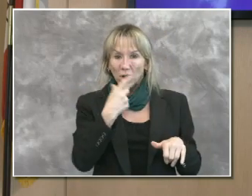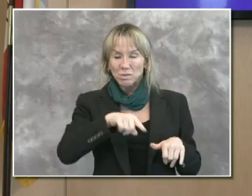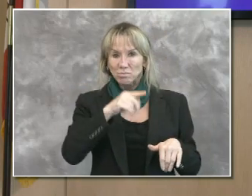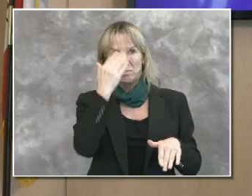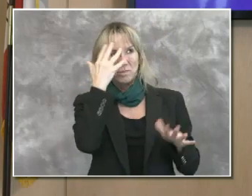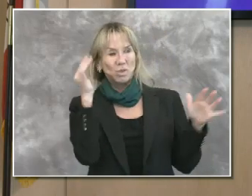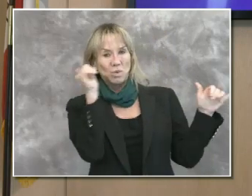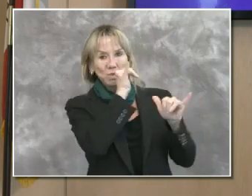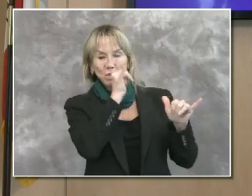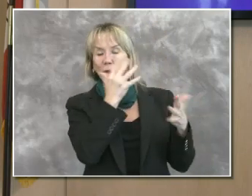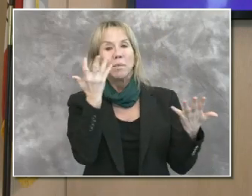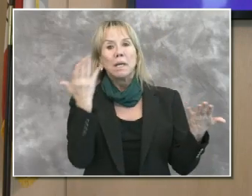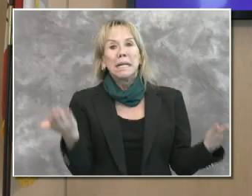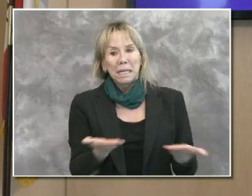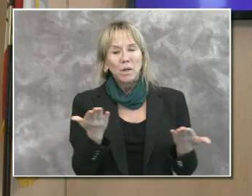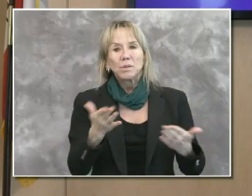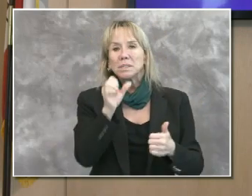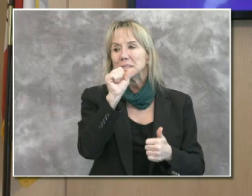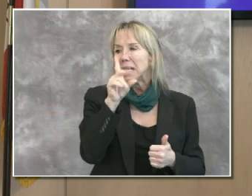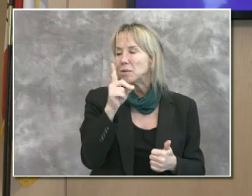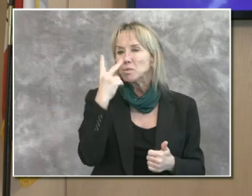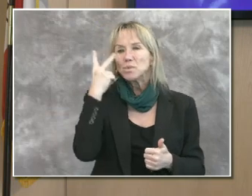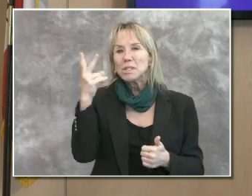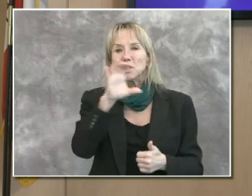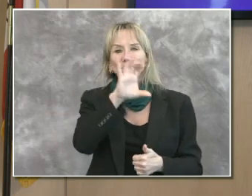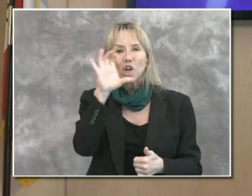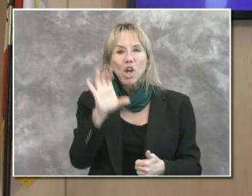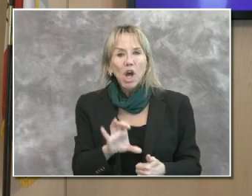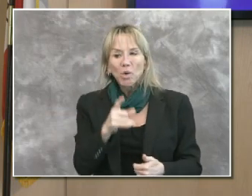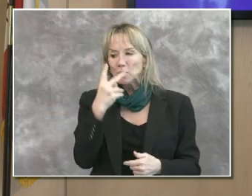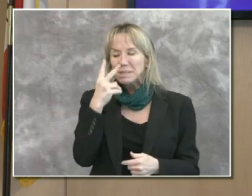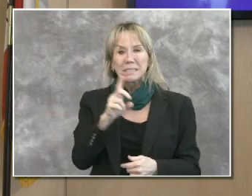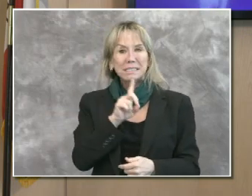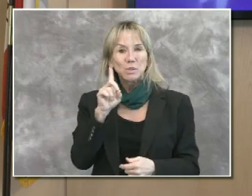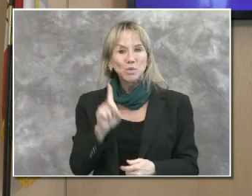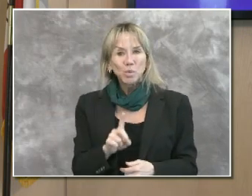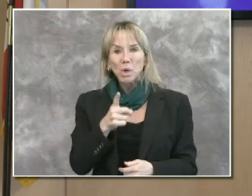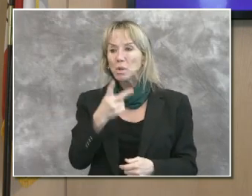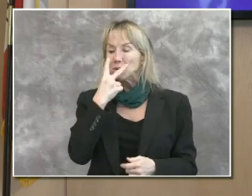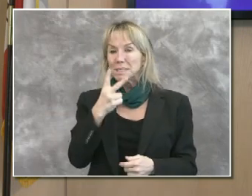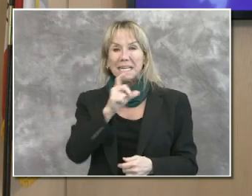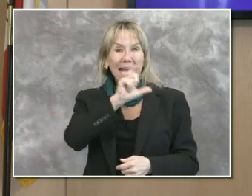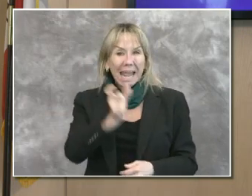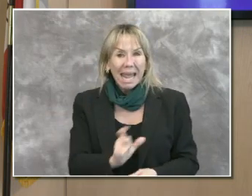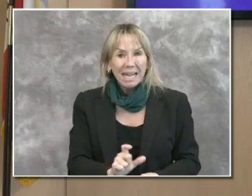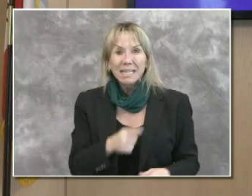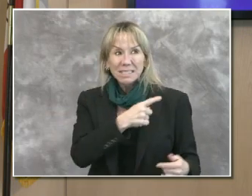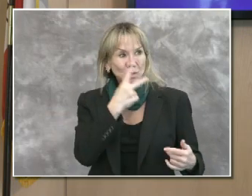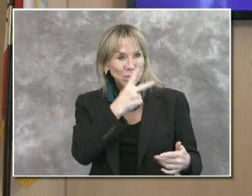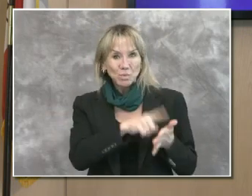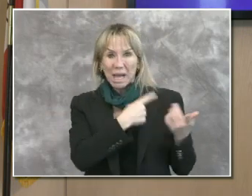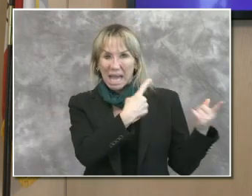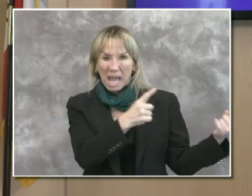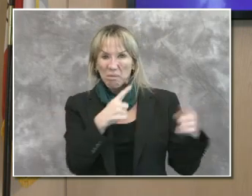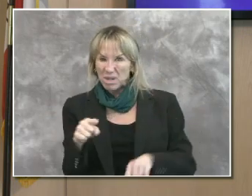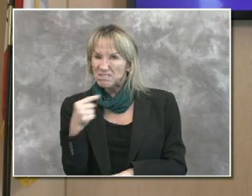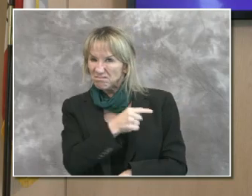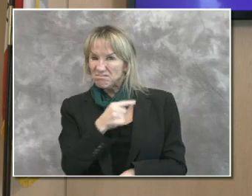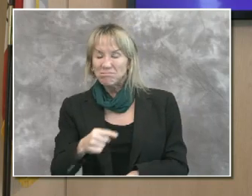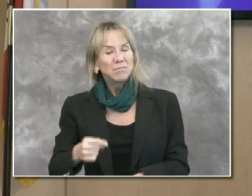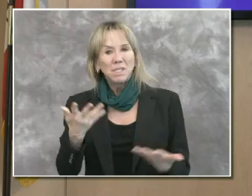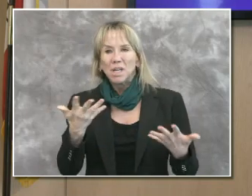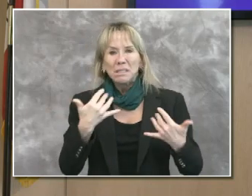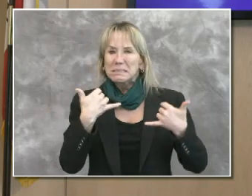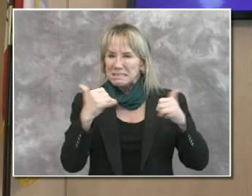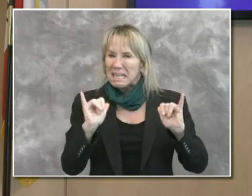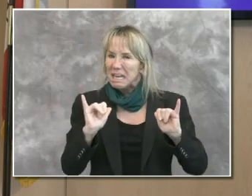been in Detroit and New York and Italy and other places throughout the world that have had struggles. The coronavirus is just as